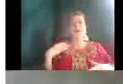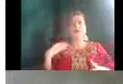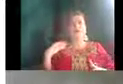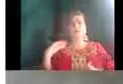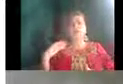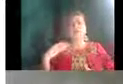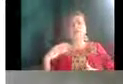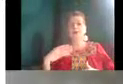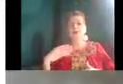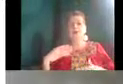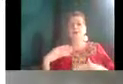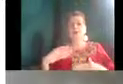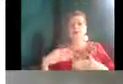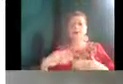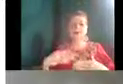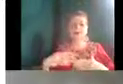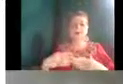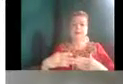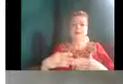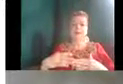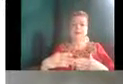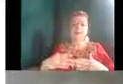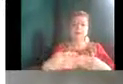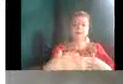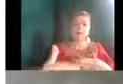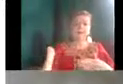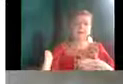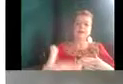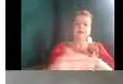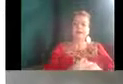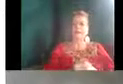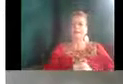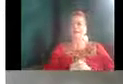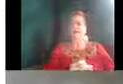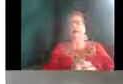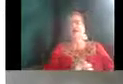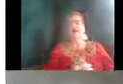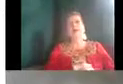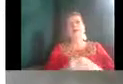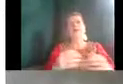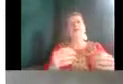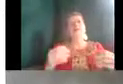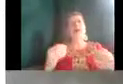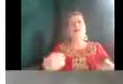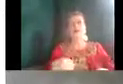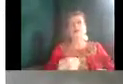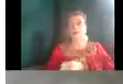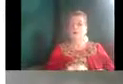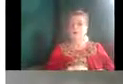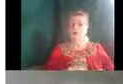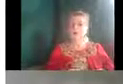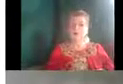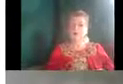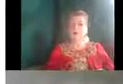that it's important to understand with all of these systems not just these non-monitored systems that it's it's not 9